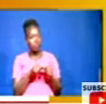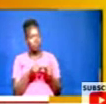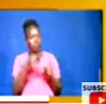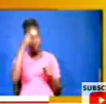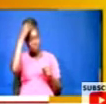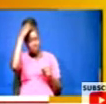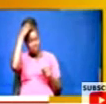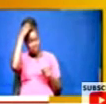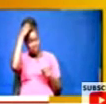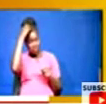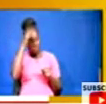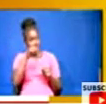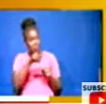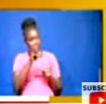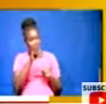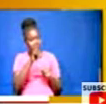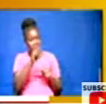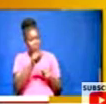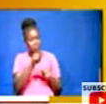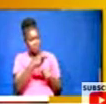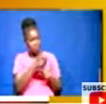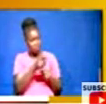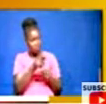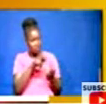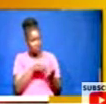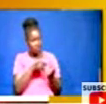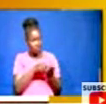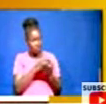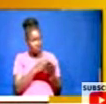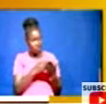I know this was your pet project. You were part of the